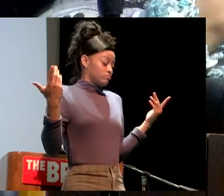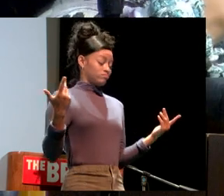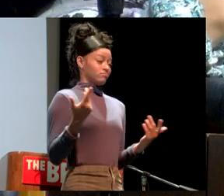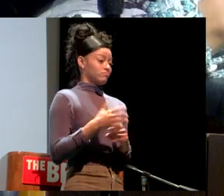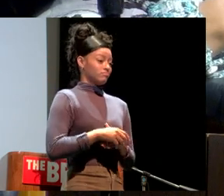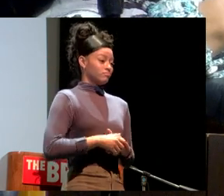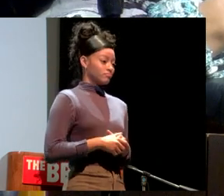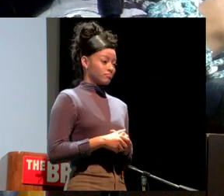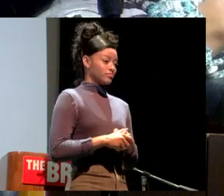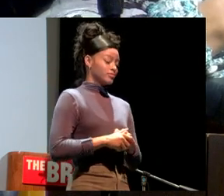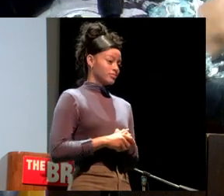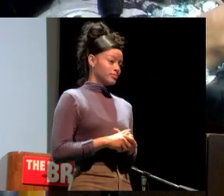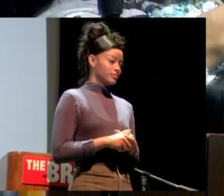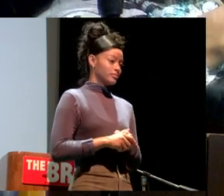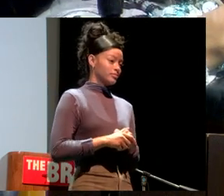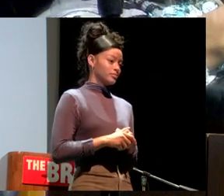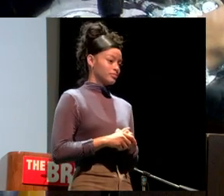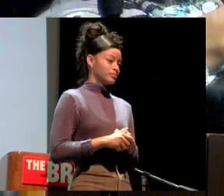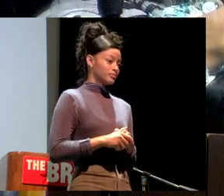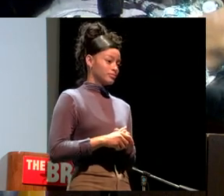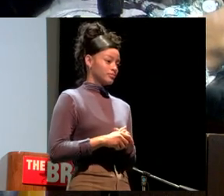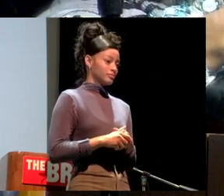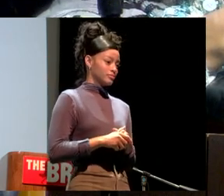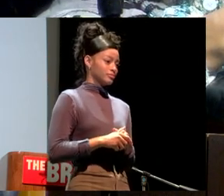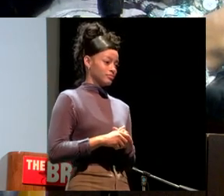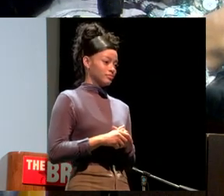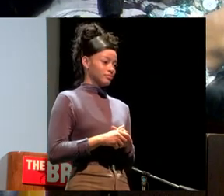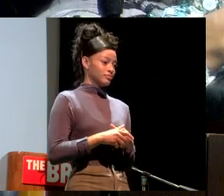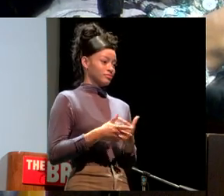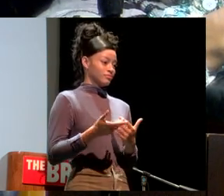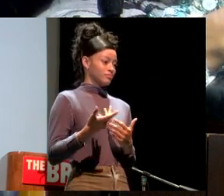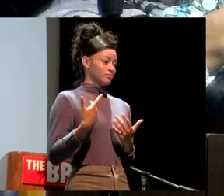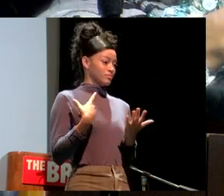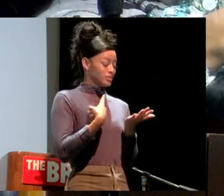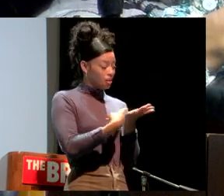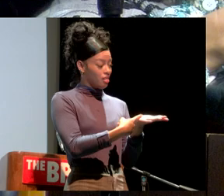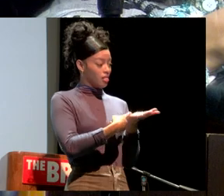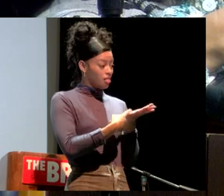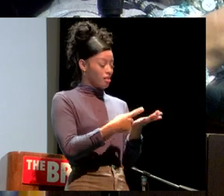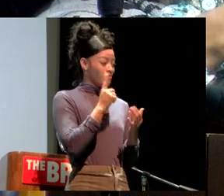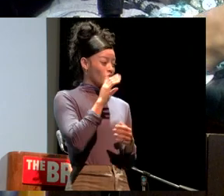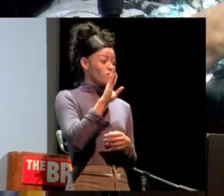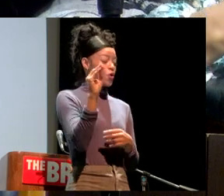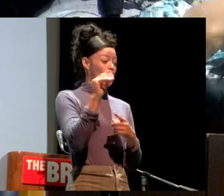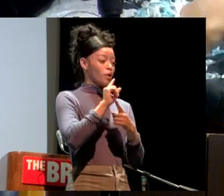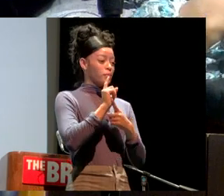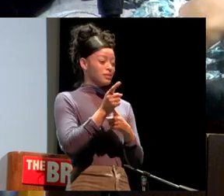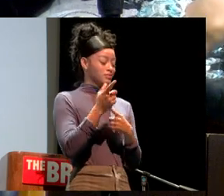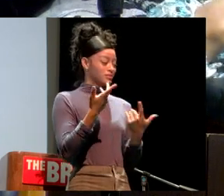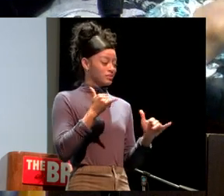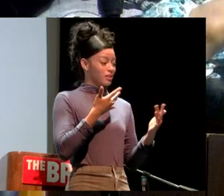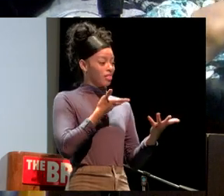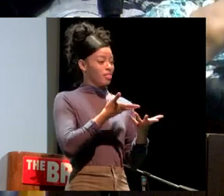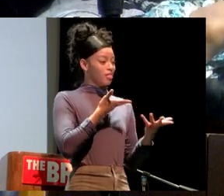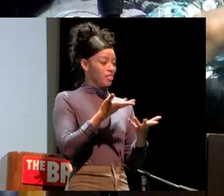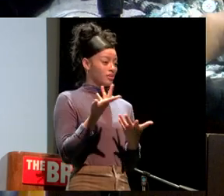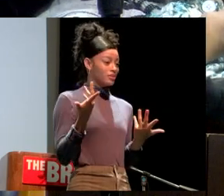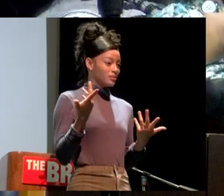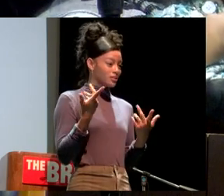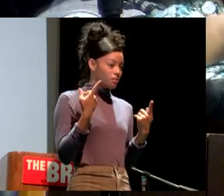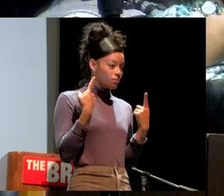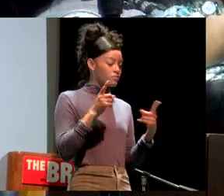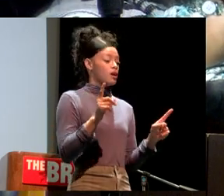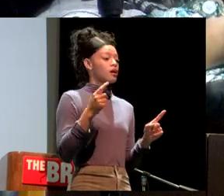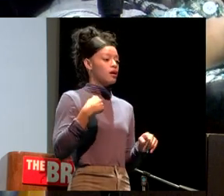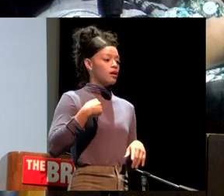know, conversation with passport control people. And then, okay, you know, go home. Thank you